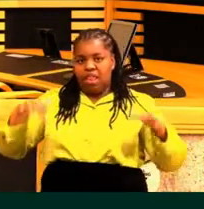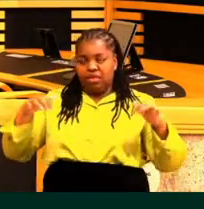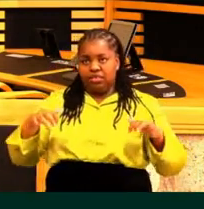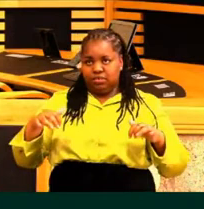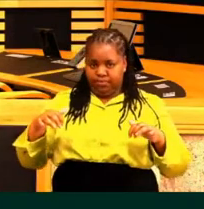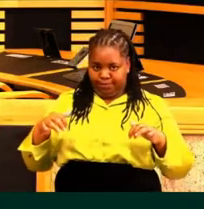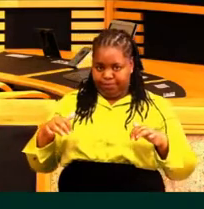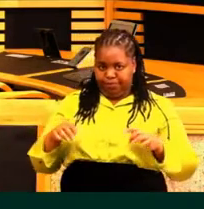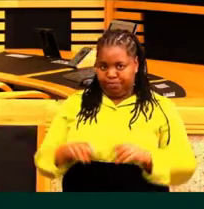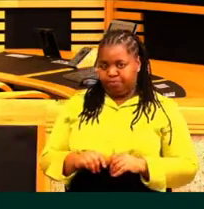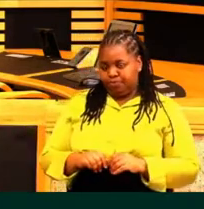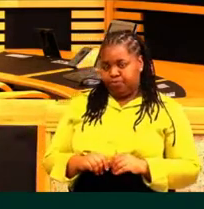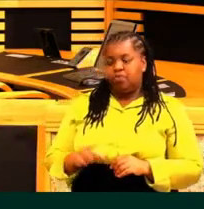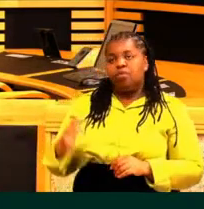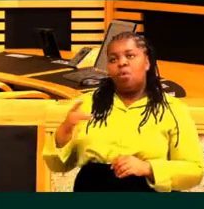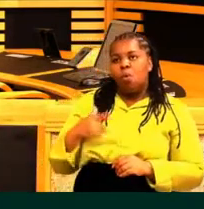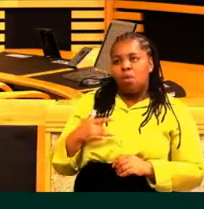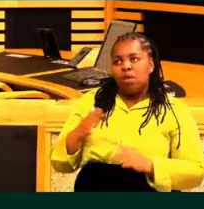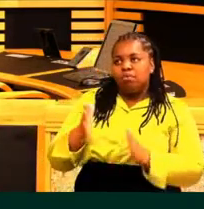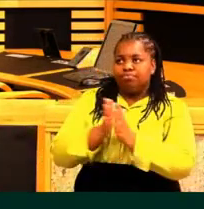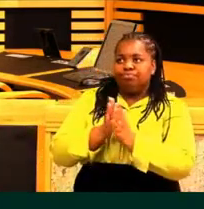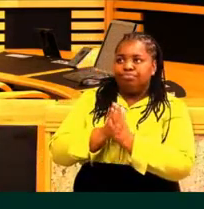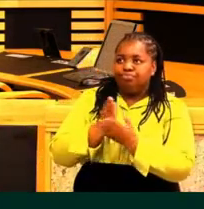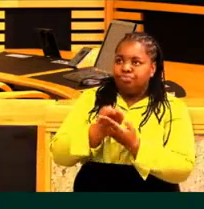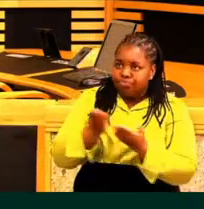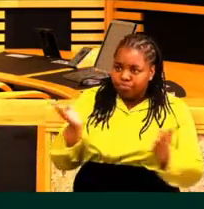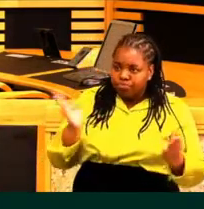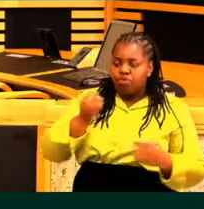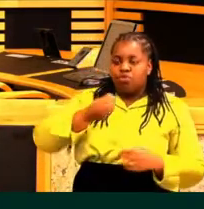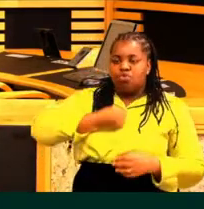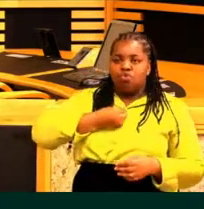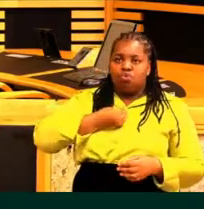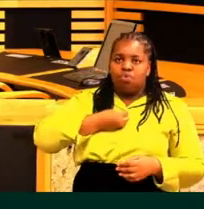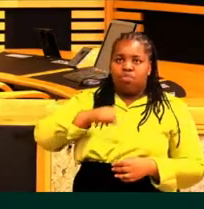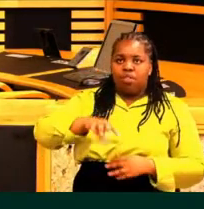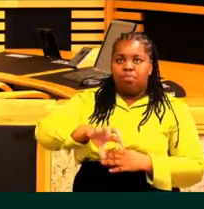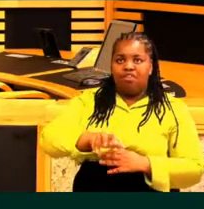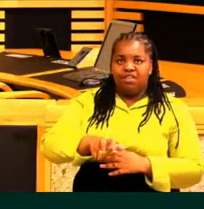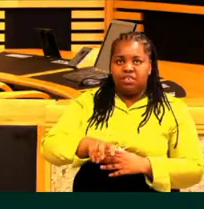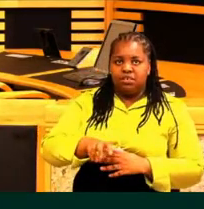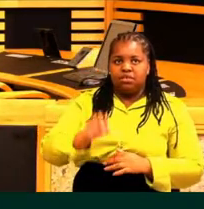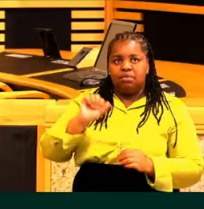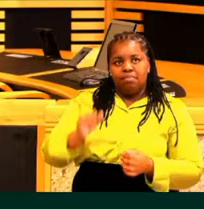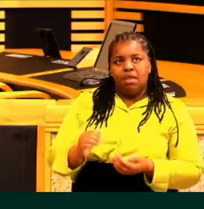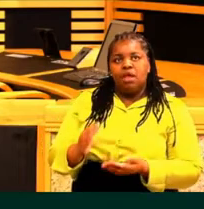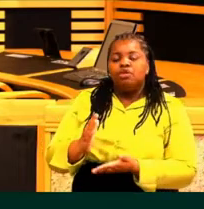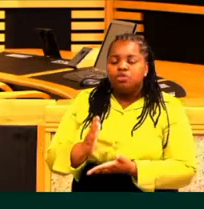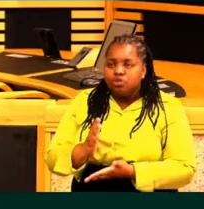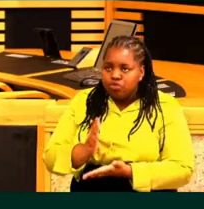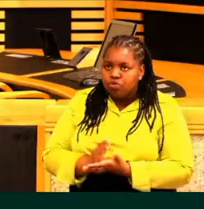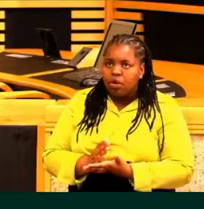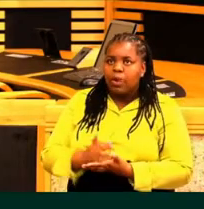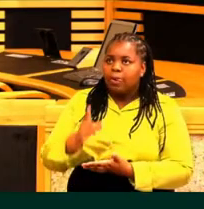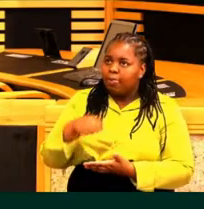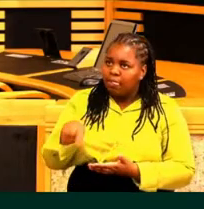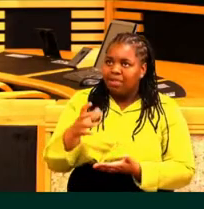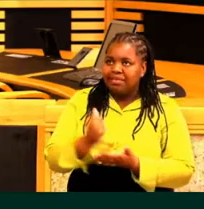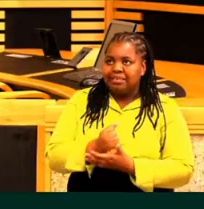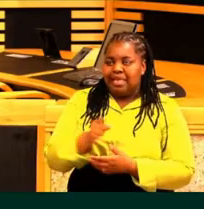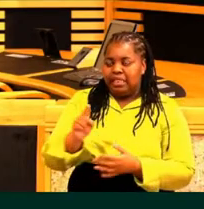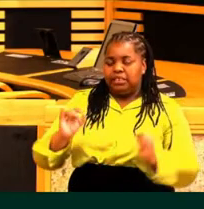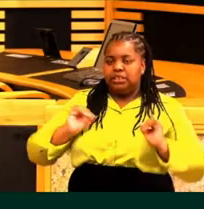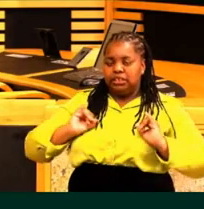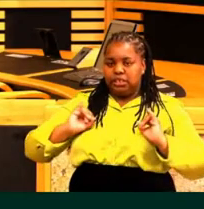assemblies we wish to appeal to the Youth of this province to take seriously